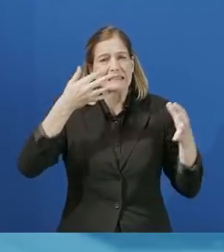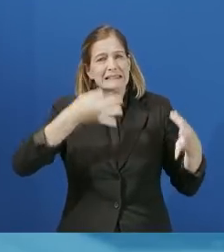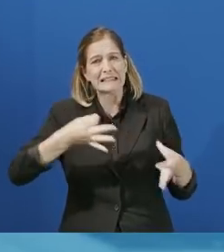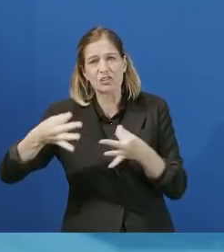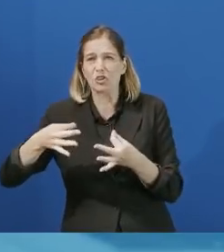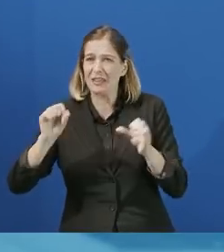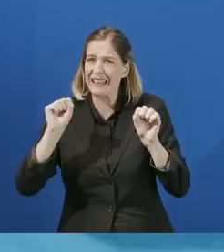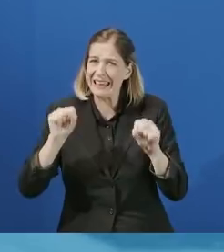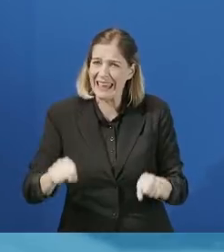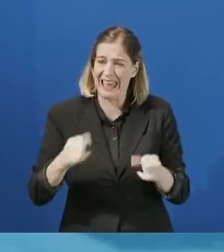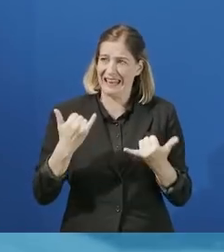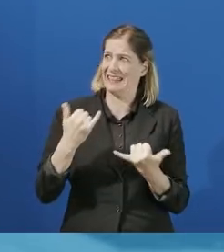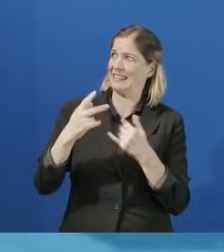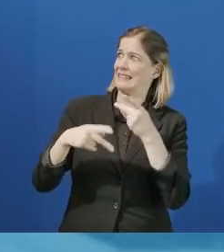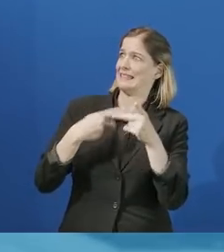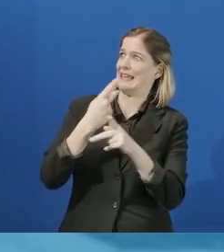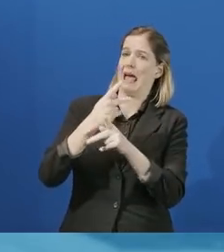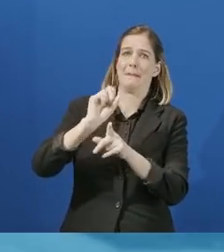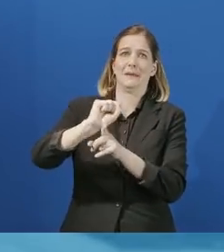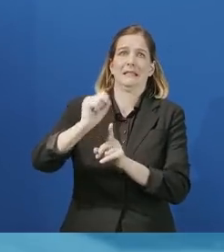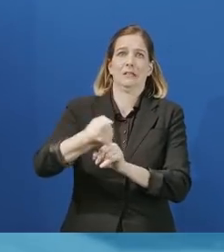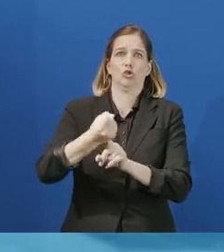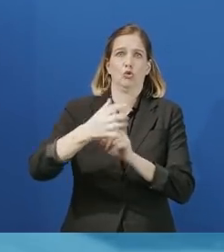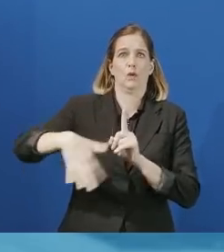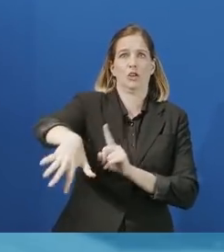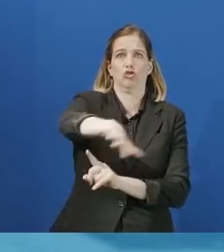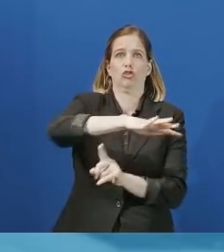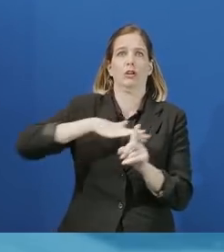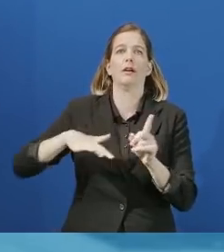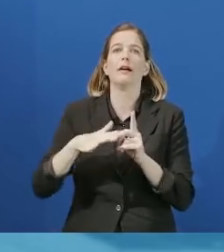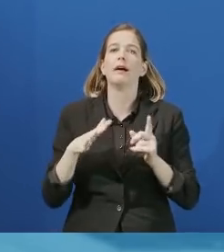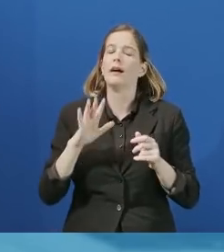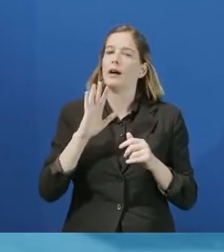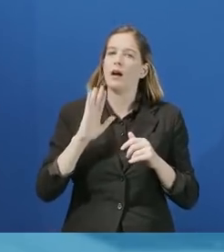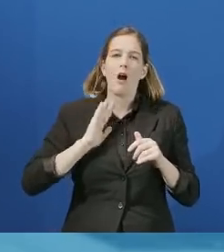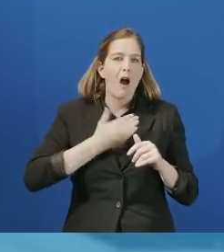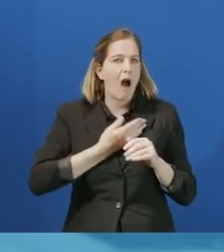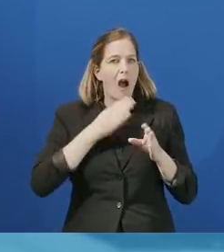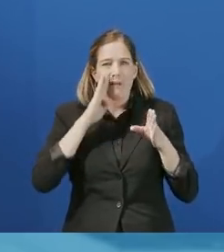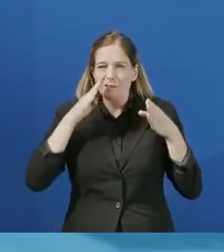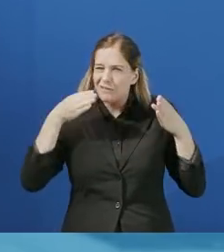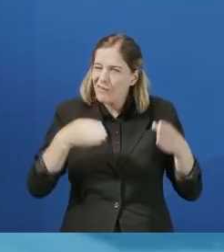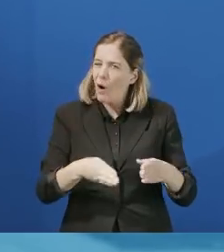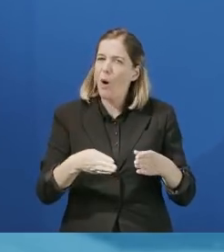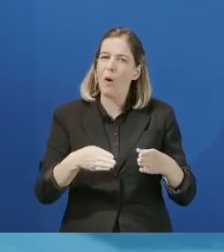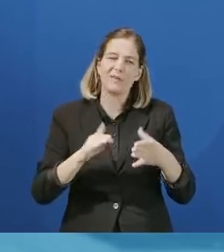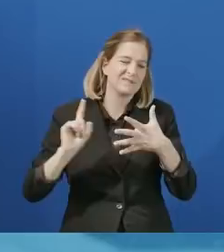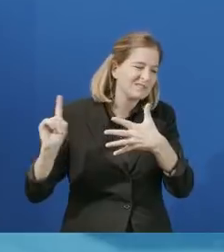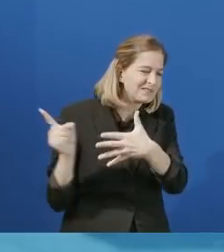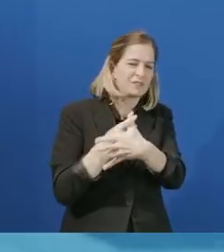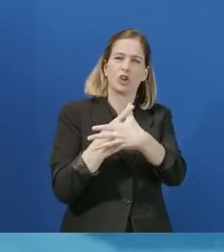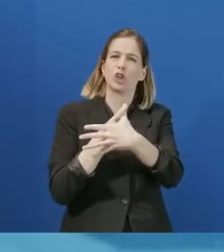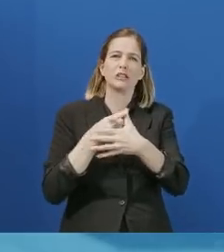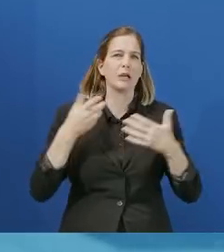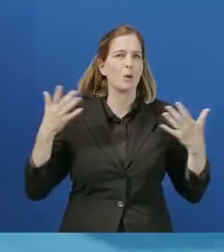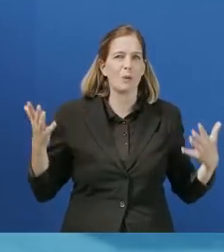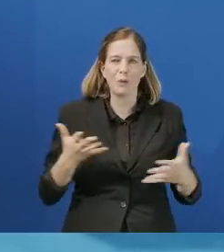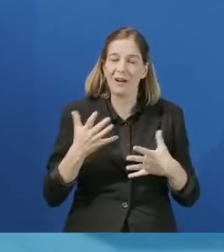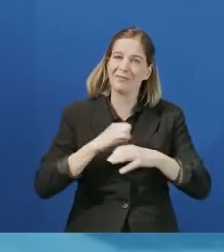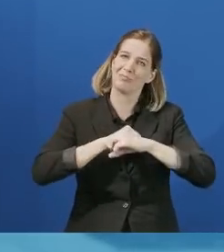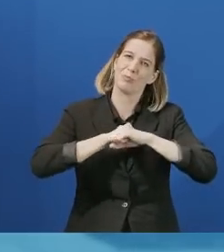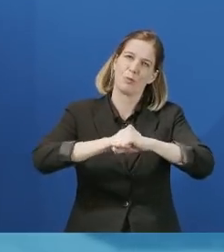The focus first and foremost has been around protecting public health and making sure